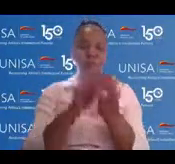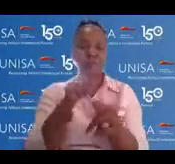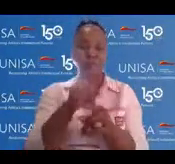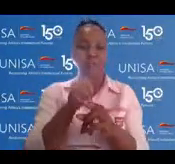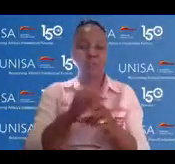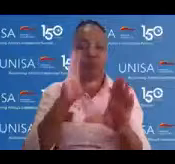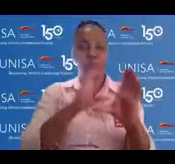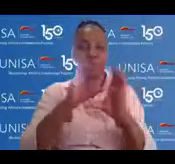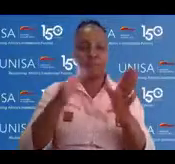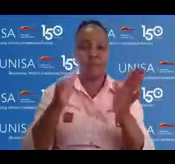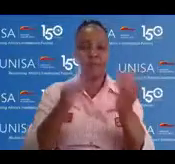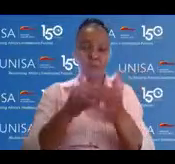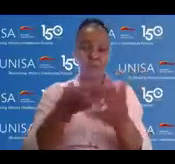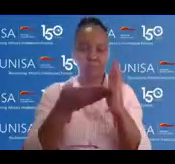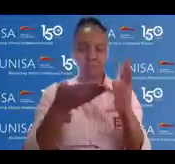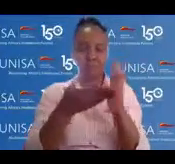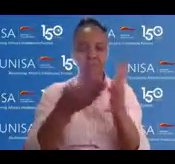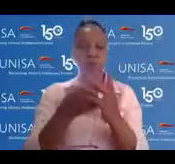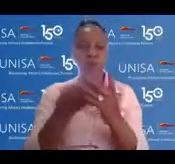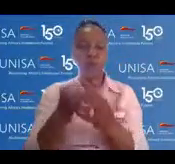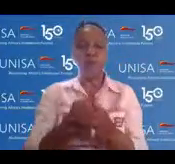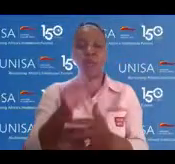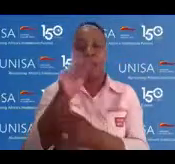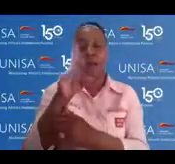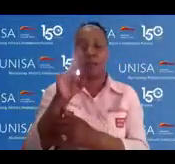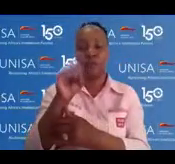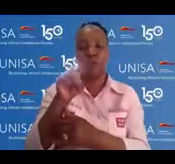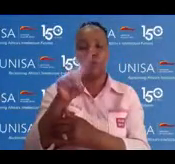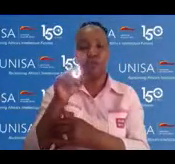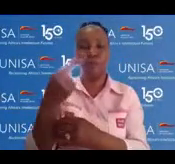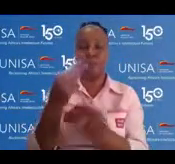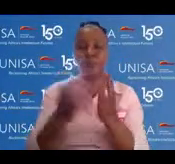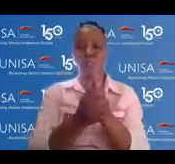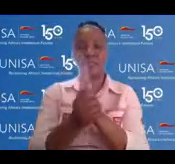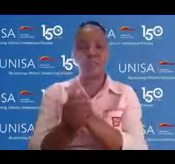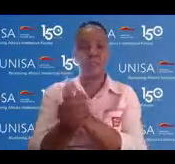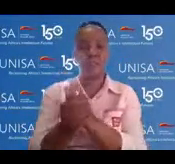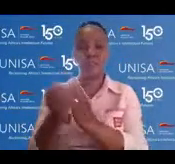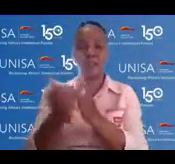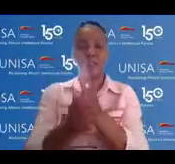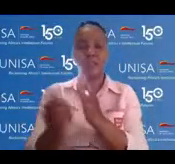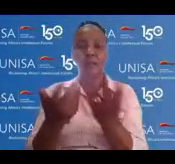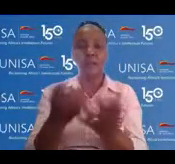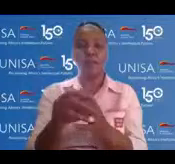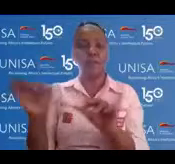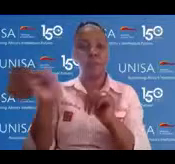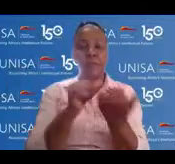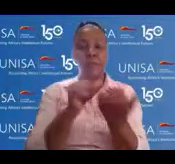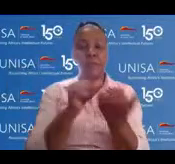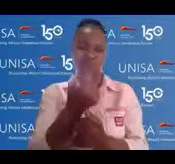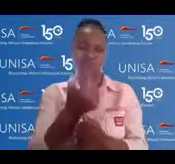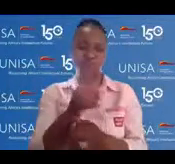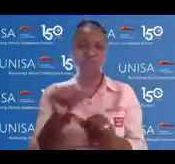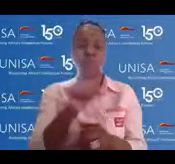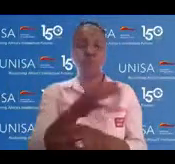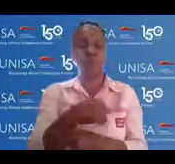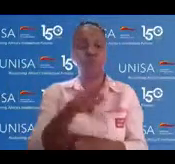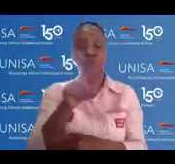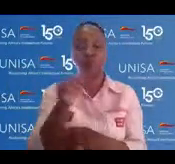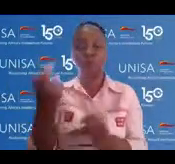our ADOV site, right? And we showed you how to get it. So I'm just going to quickly go back one step just for those guys who maybe joined late. So you go